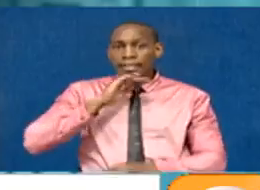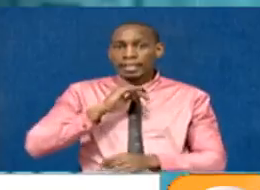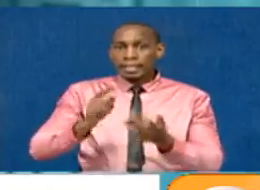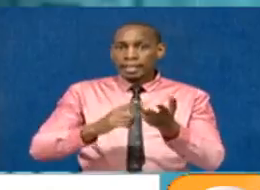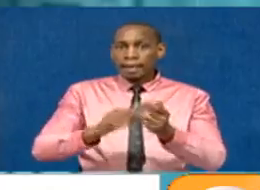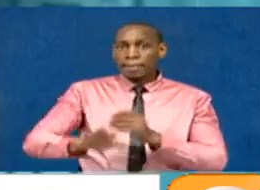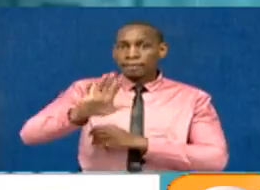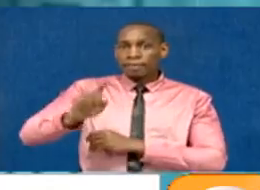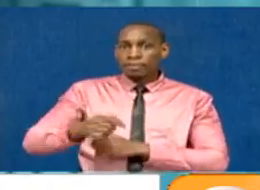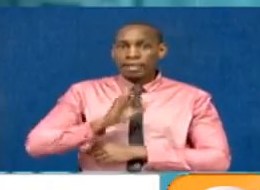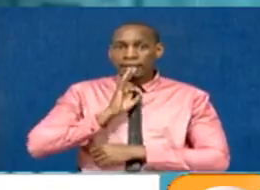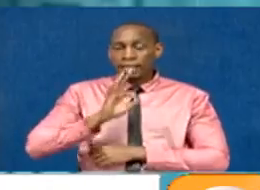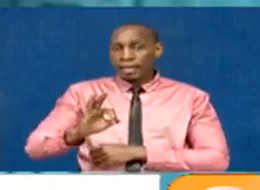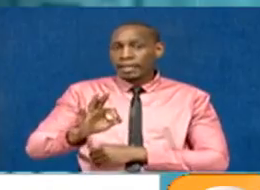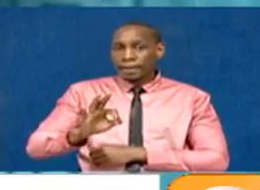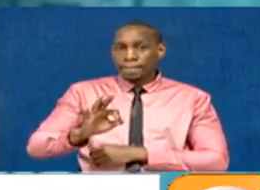to